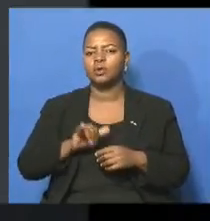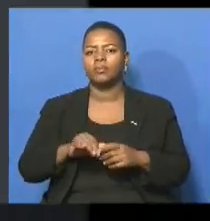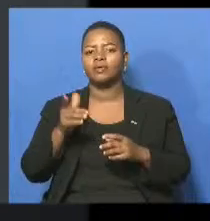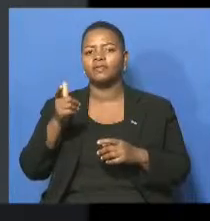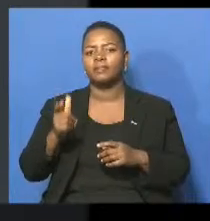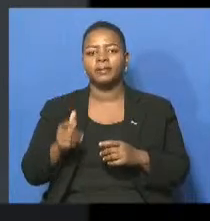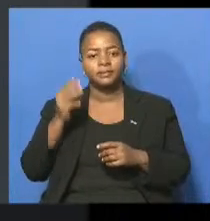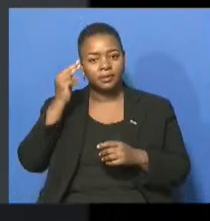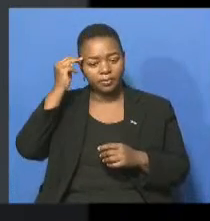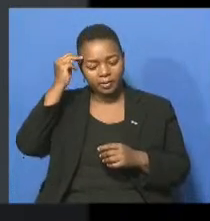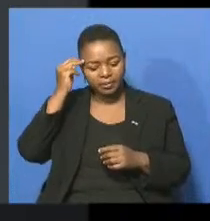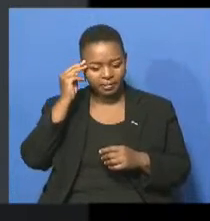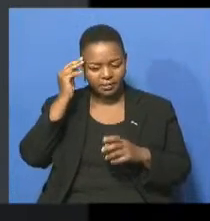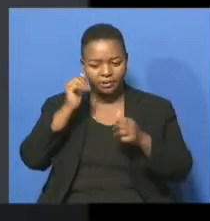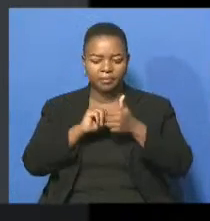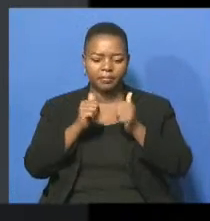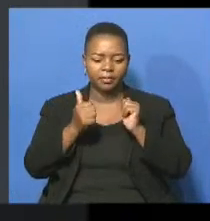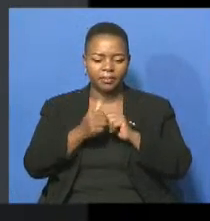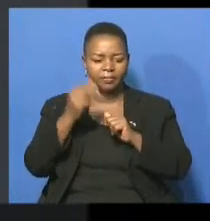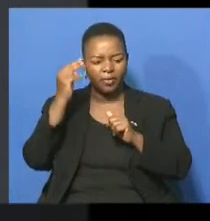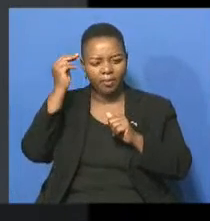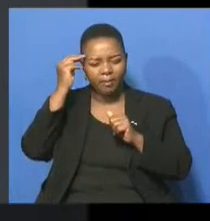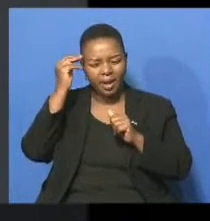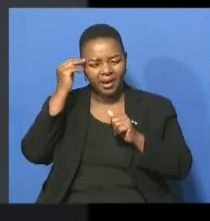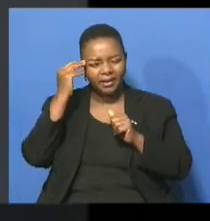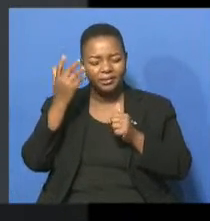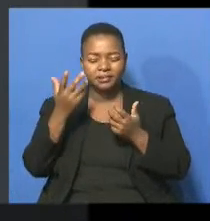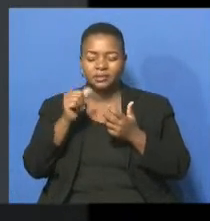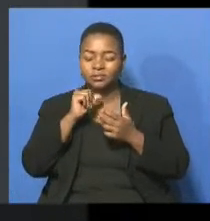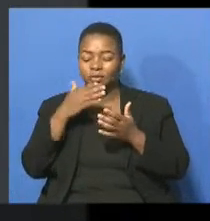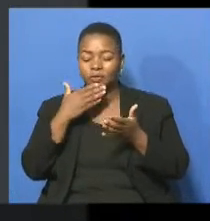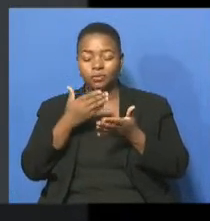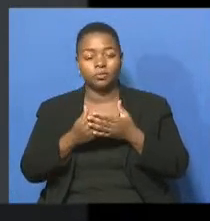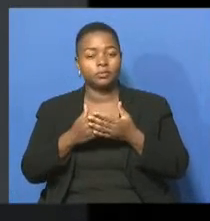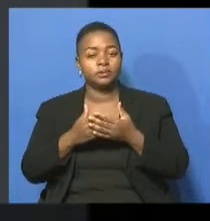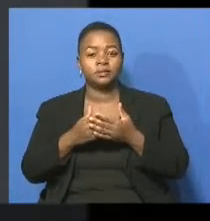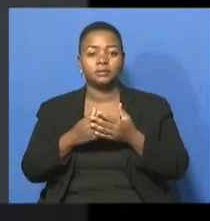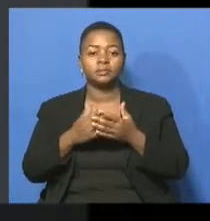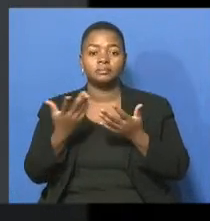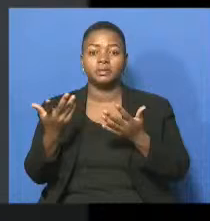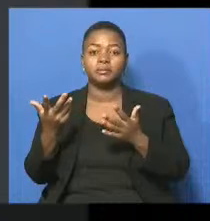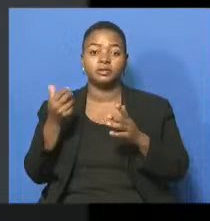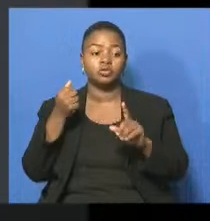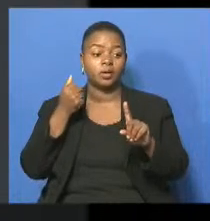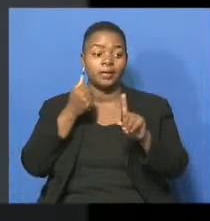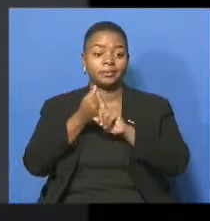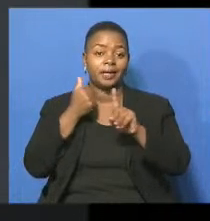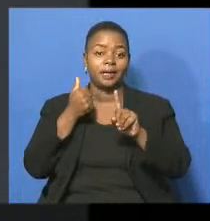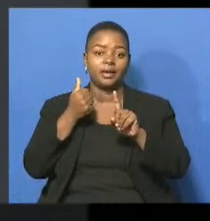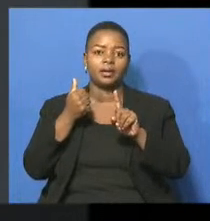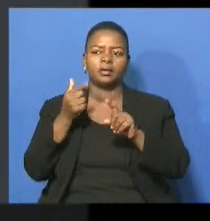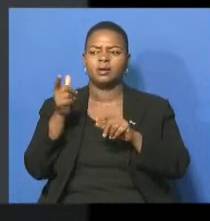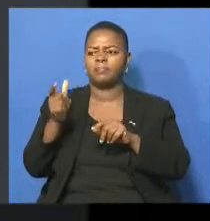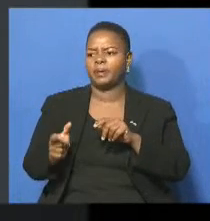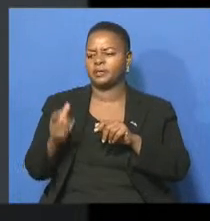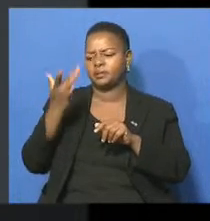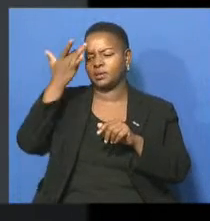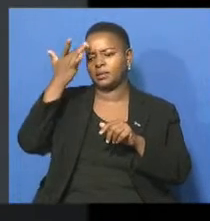mental illness, when they do commit crimes, to target strangers.